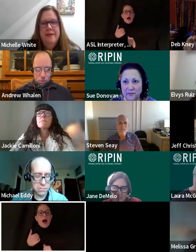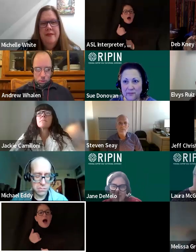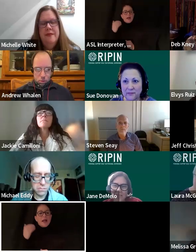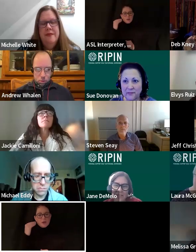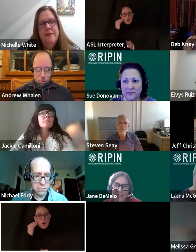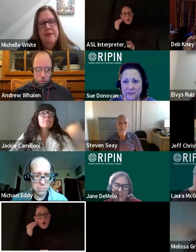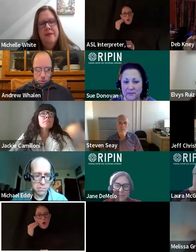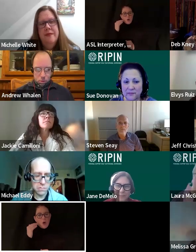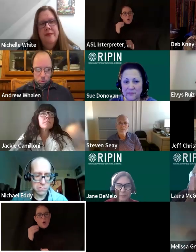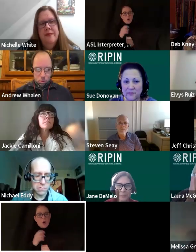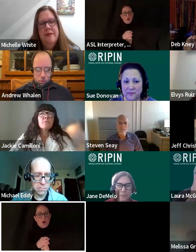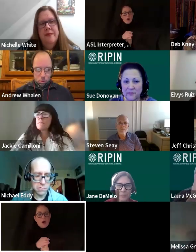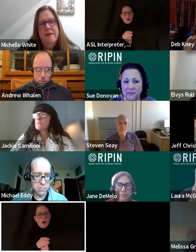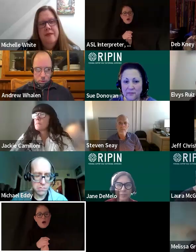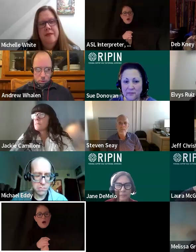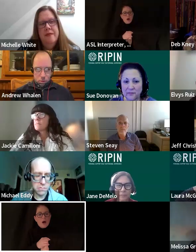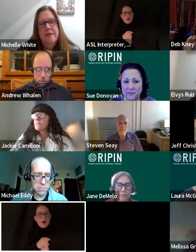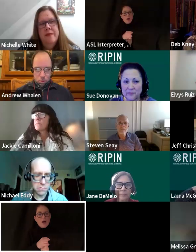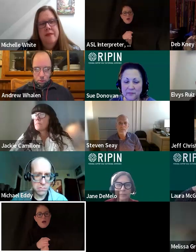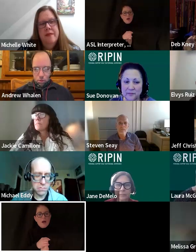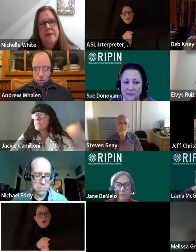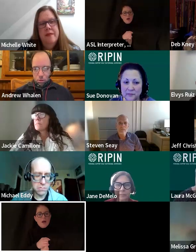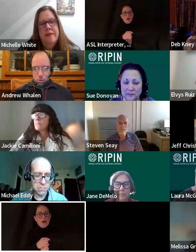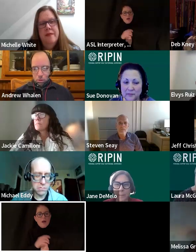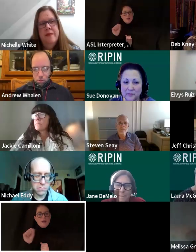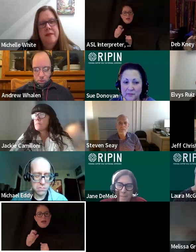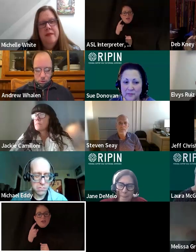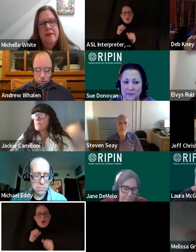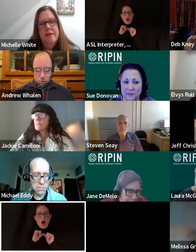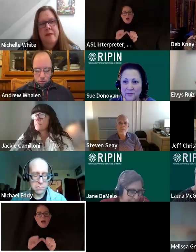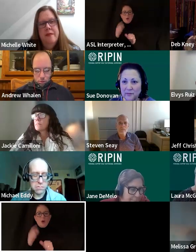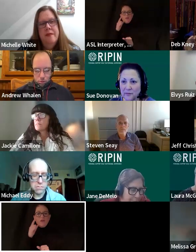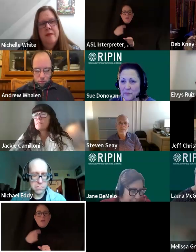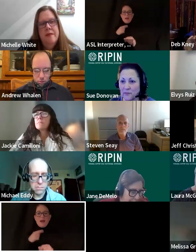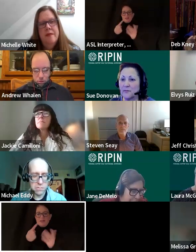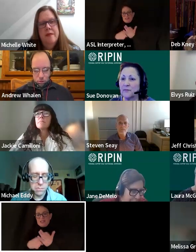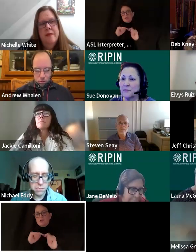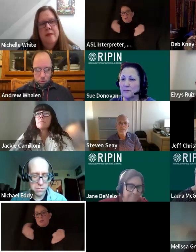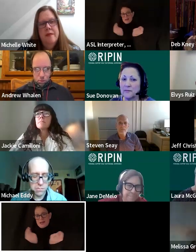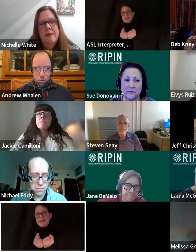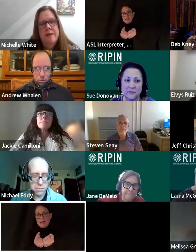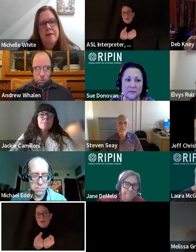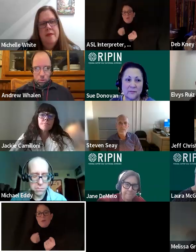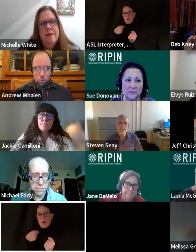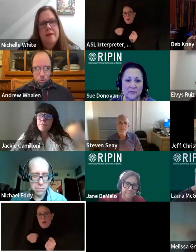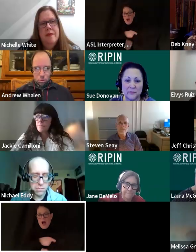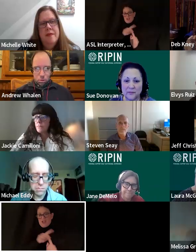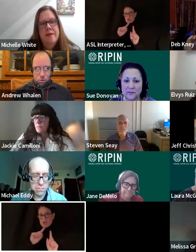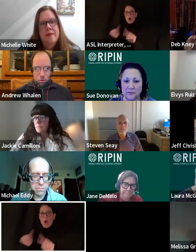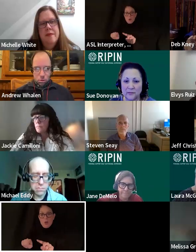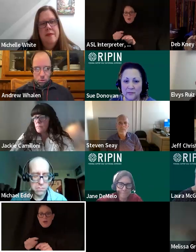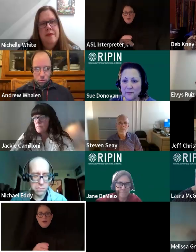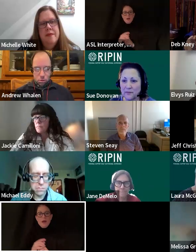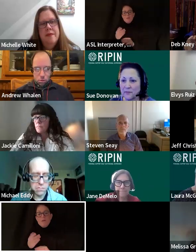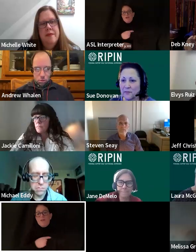it'd be a yes for me on going, but I need to talk to my team first before saying yes